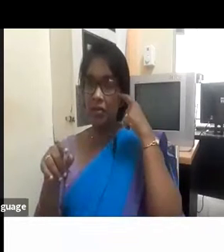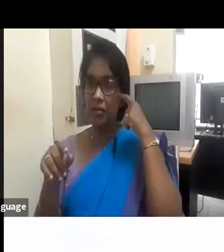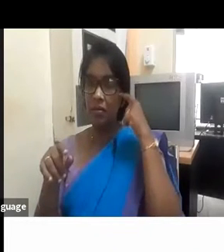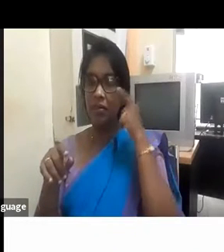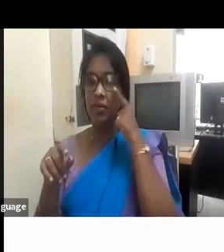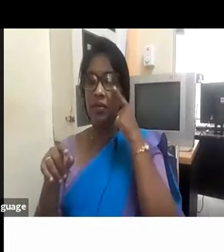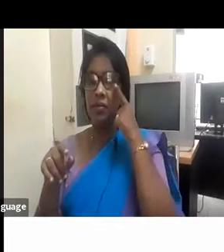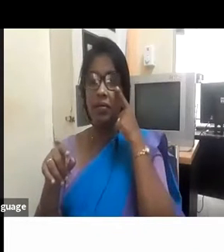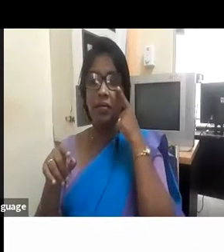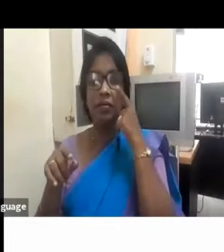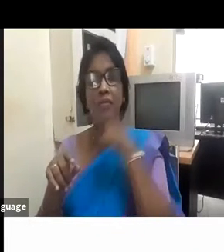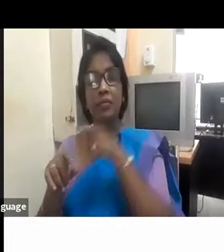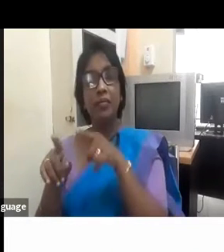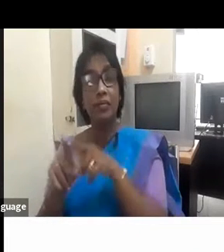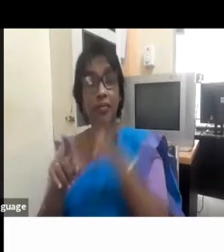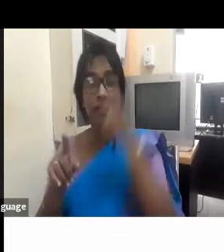is,